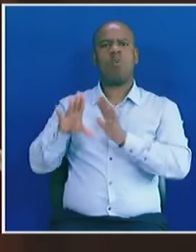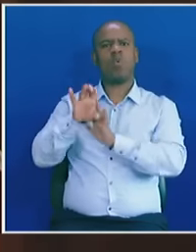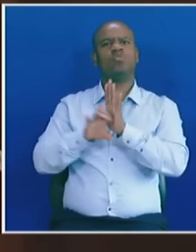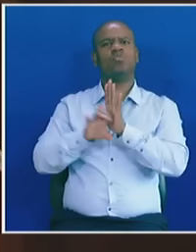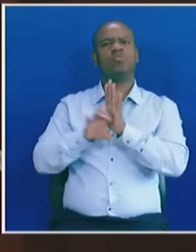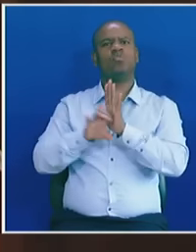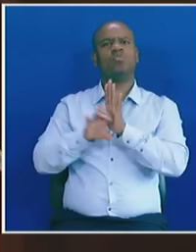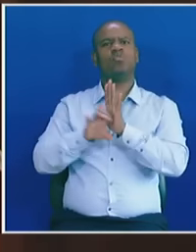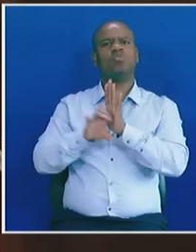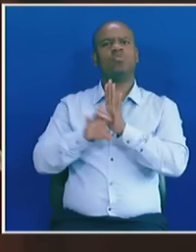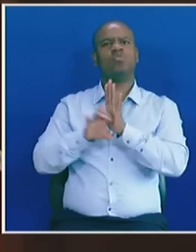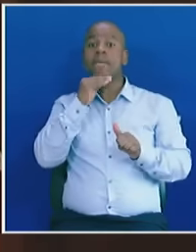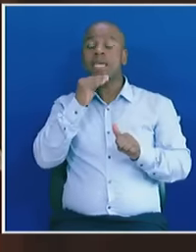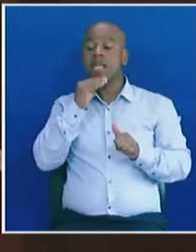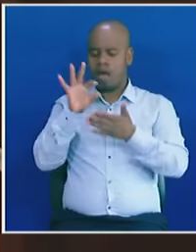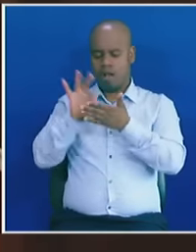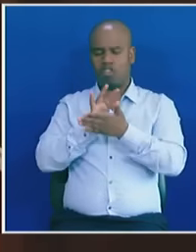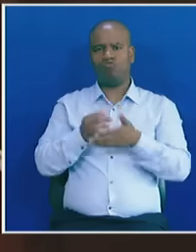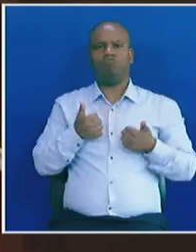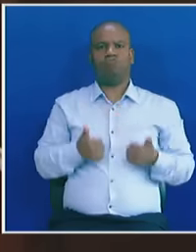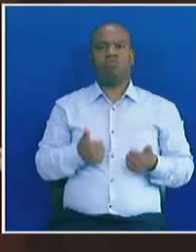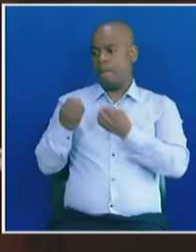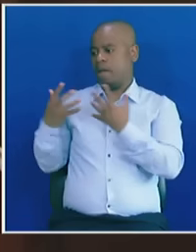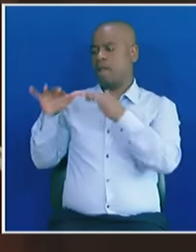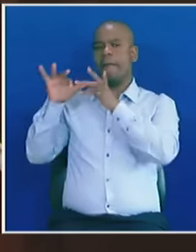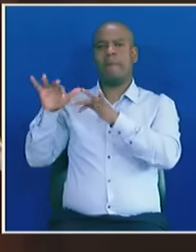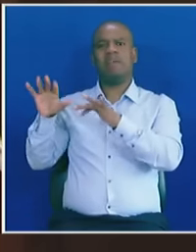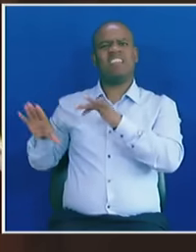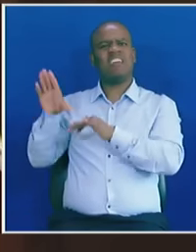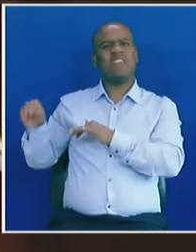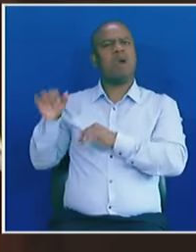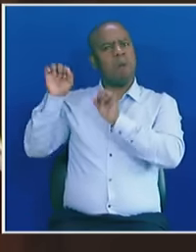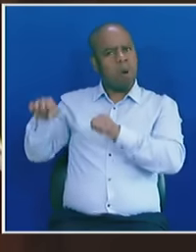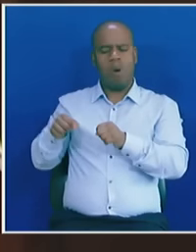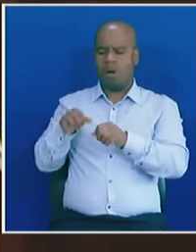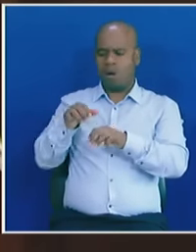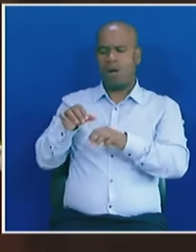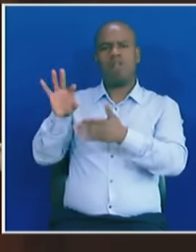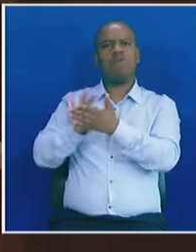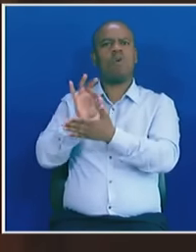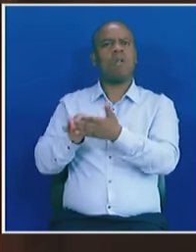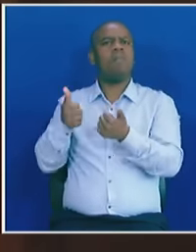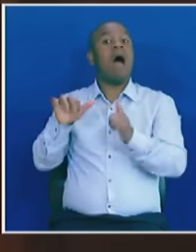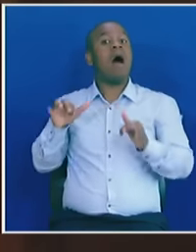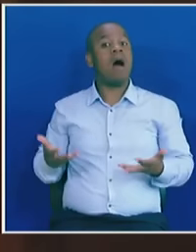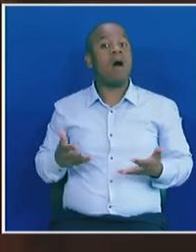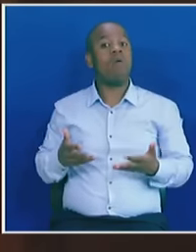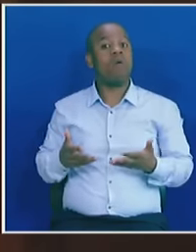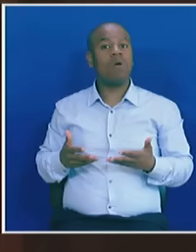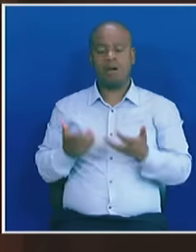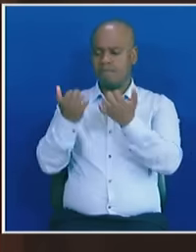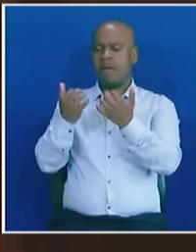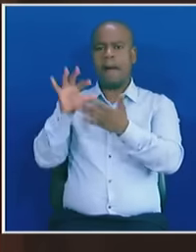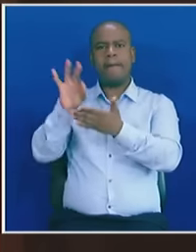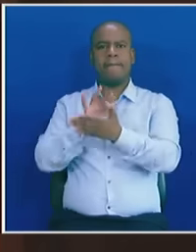is, it has been duly elected by the majority of South Africans through the power of the ballot.